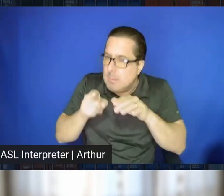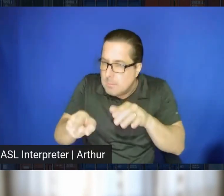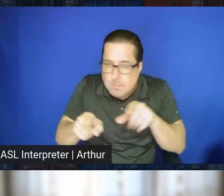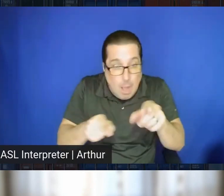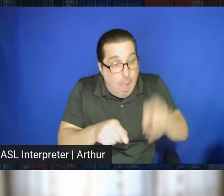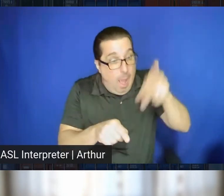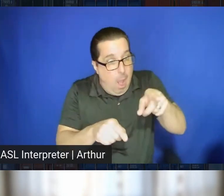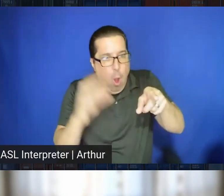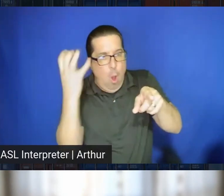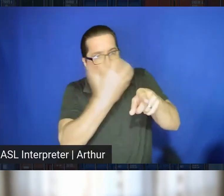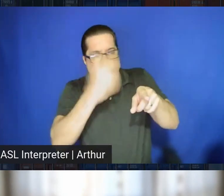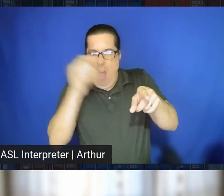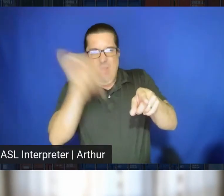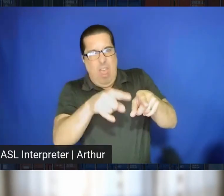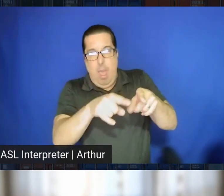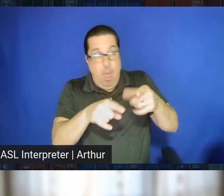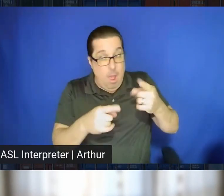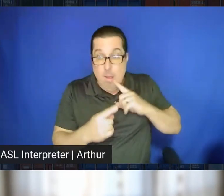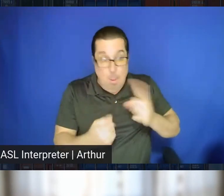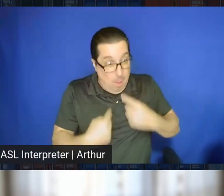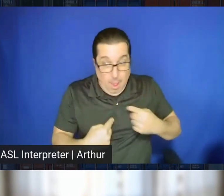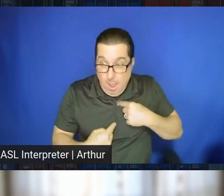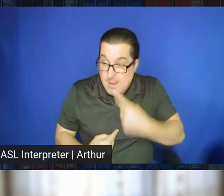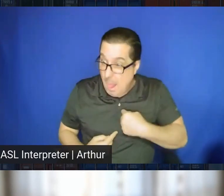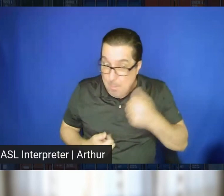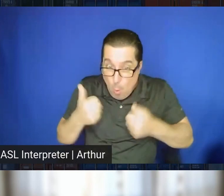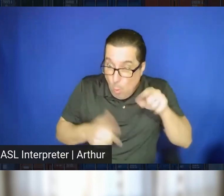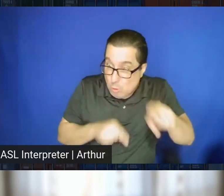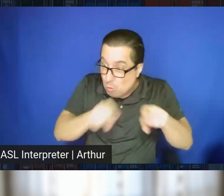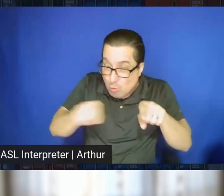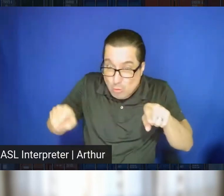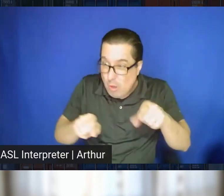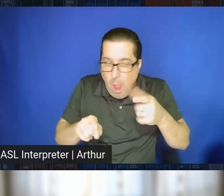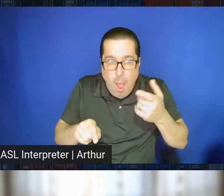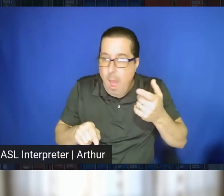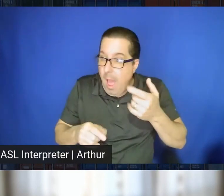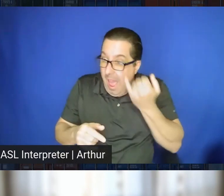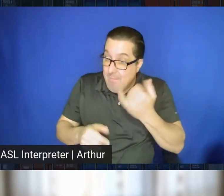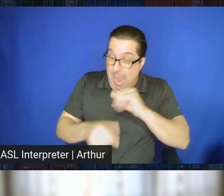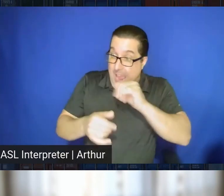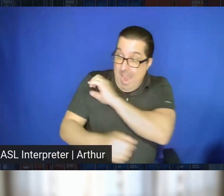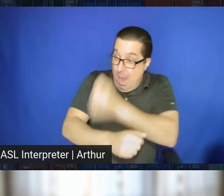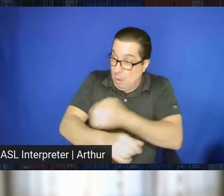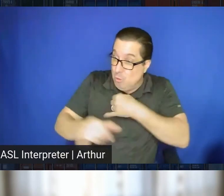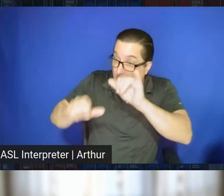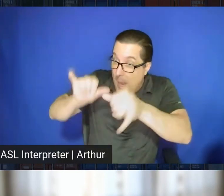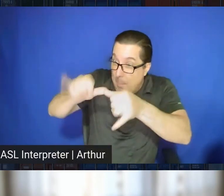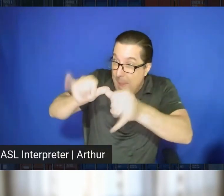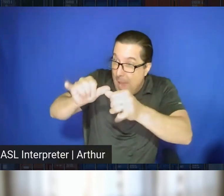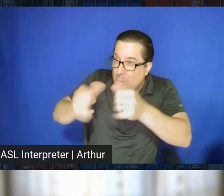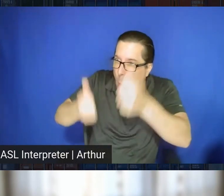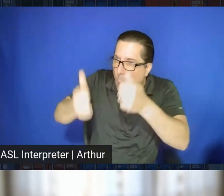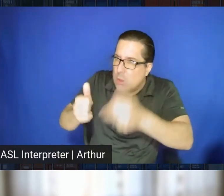Like, think about all the energy savings we could do if we just measured it, right? Yep. Yeah.